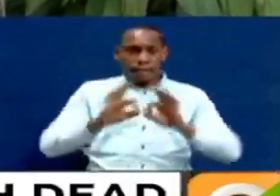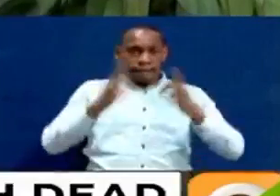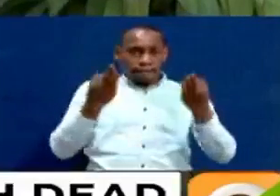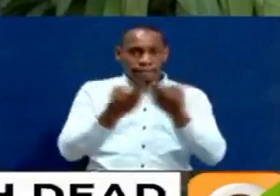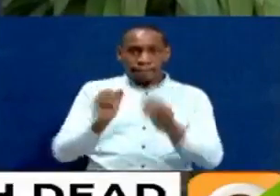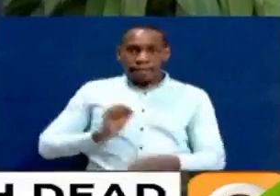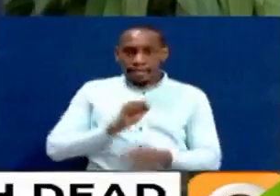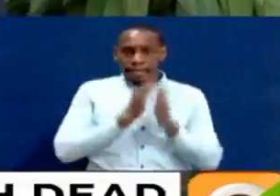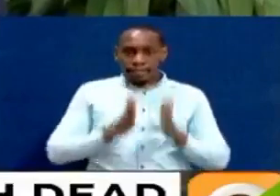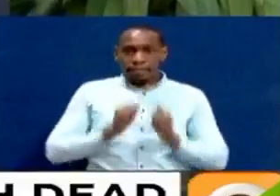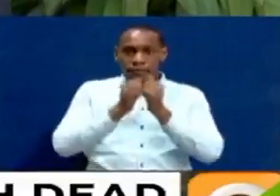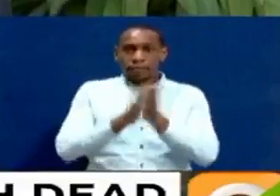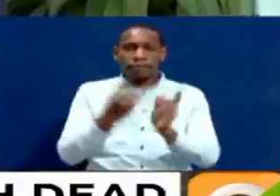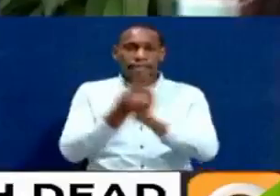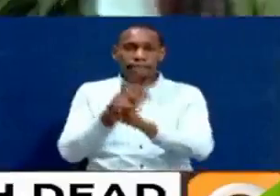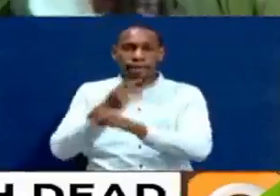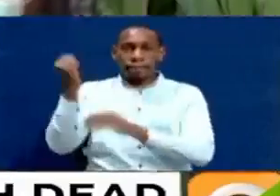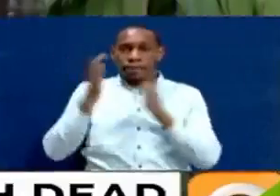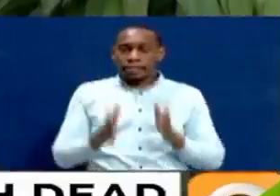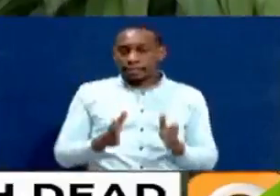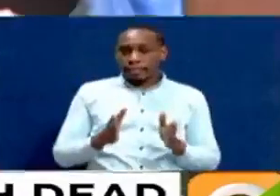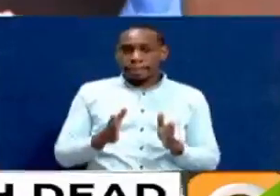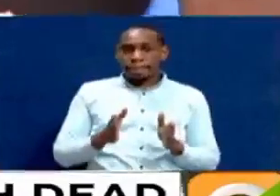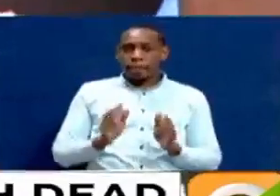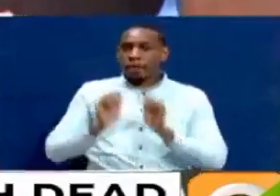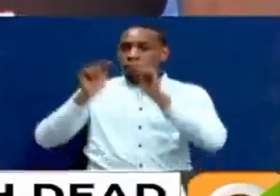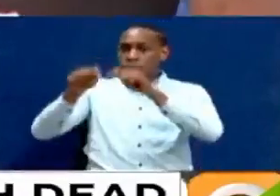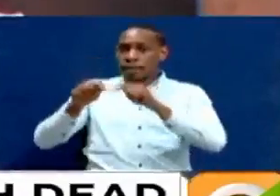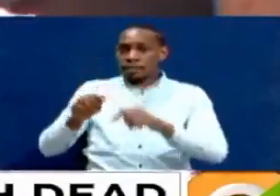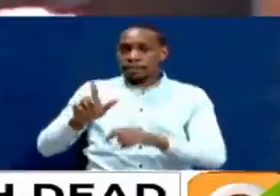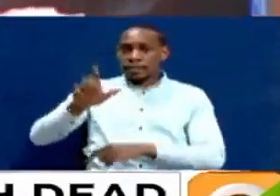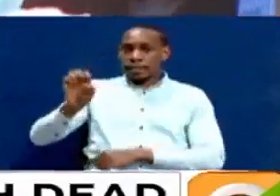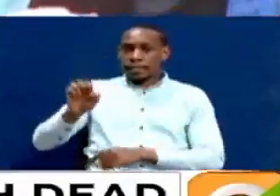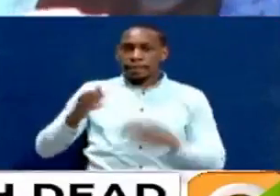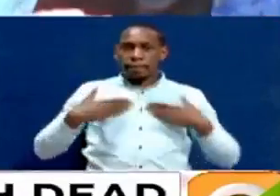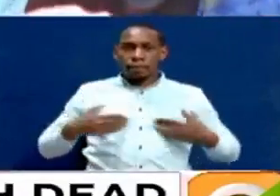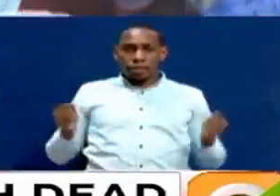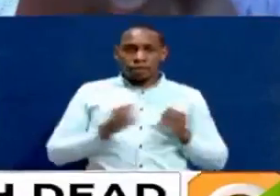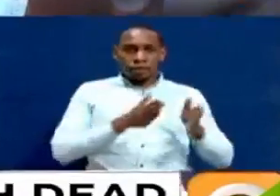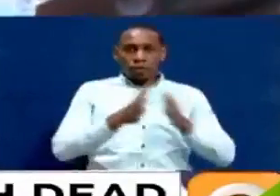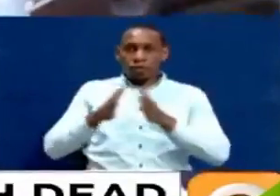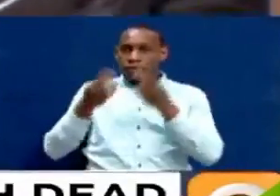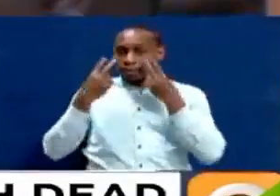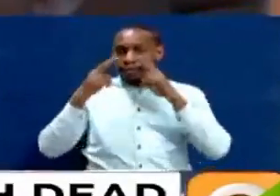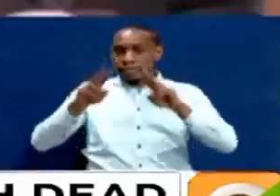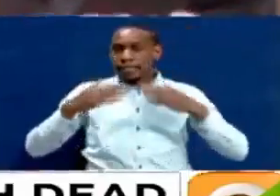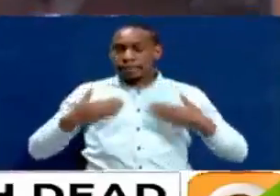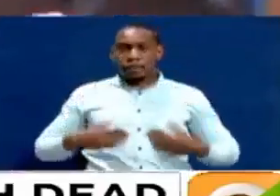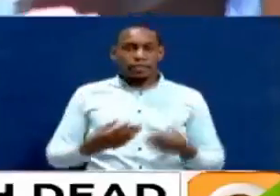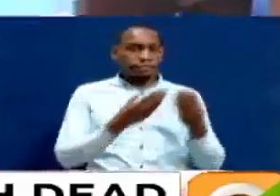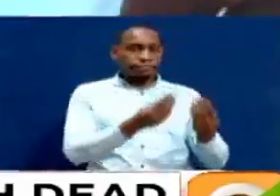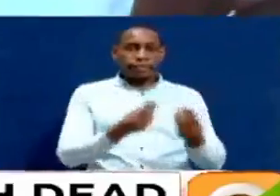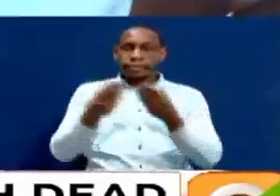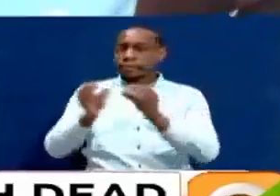family of the late senator, alongside several political leaders, visited the Lee funeral home to view his body. It is not